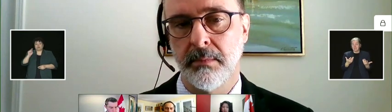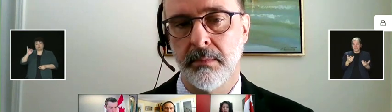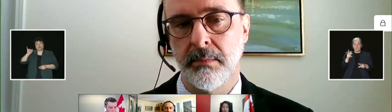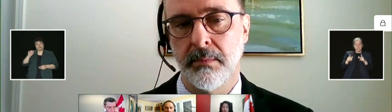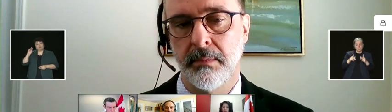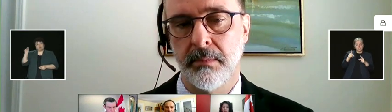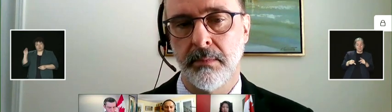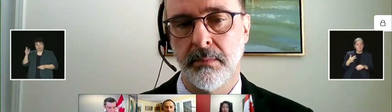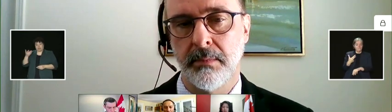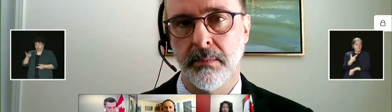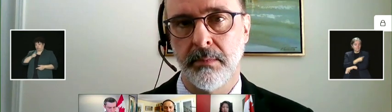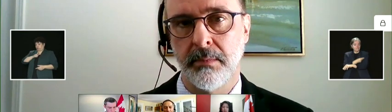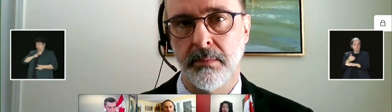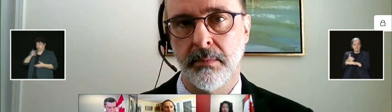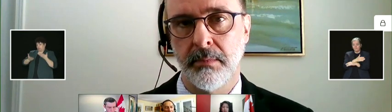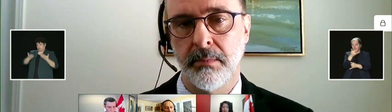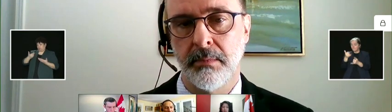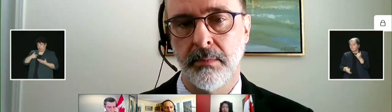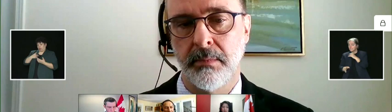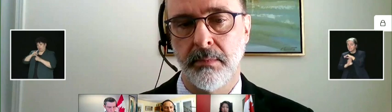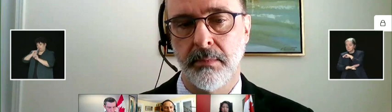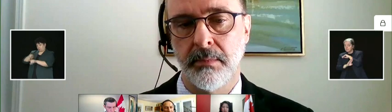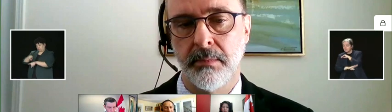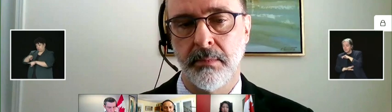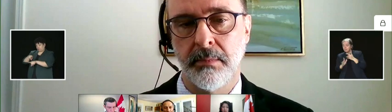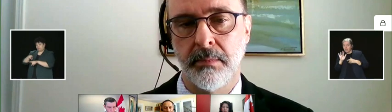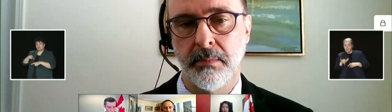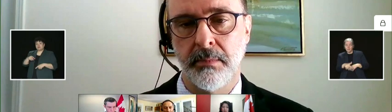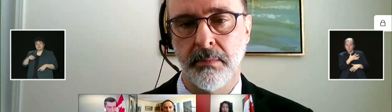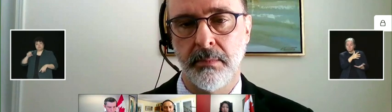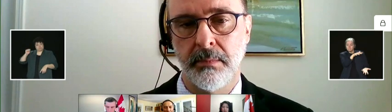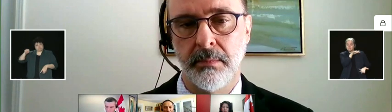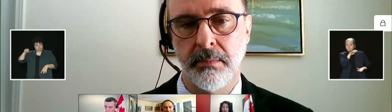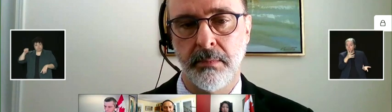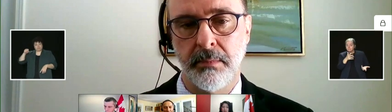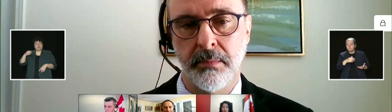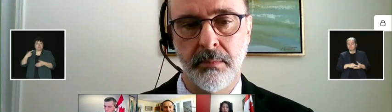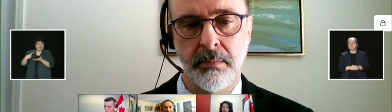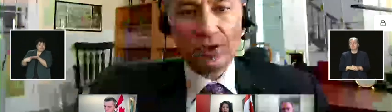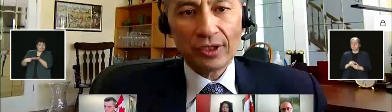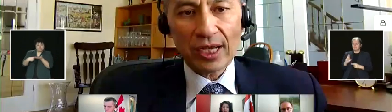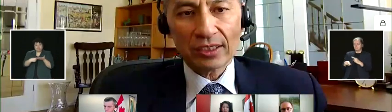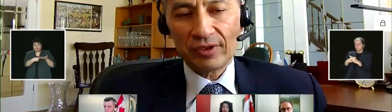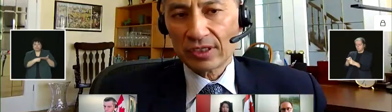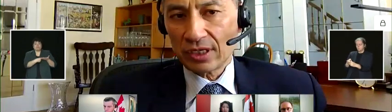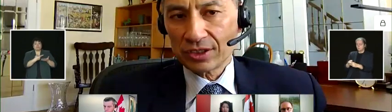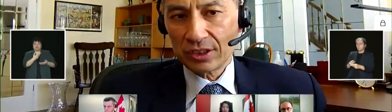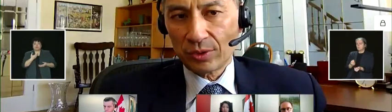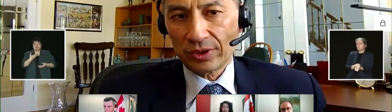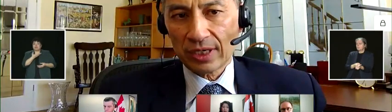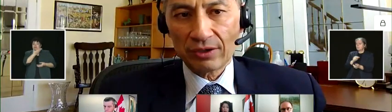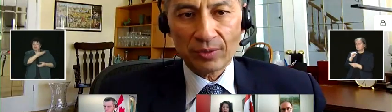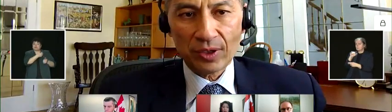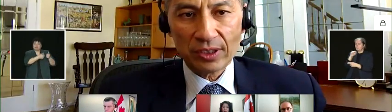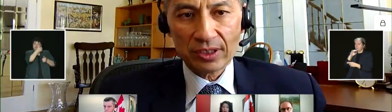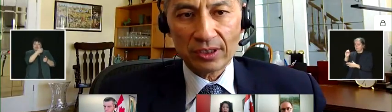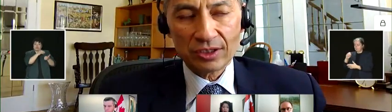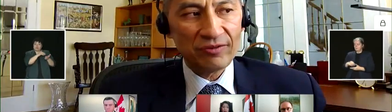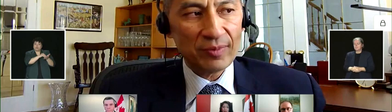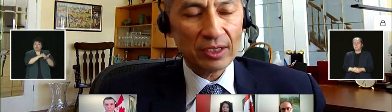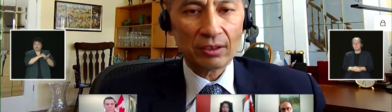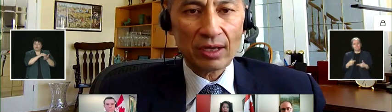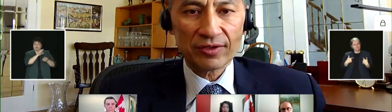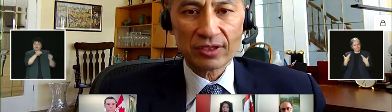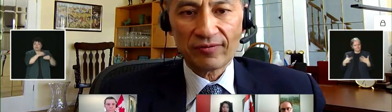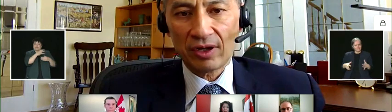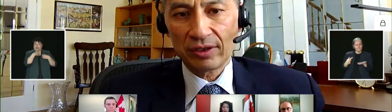It's Dr. Njoo. Maybe I'll start. Yes, certainly. We've had very good active discussions with our counterparts, the chief